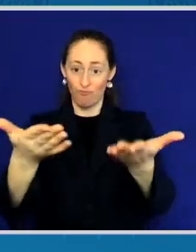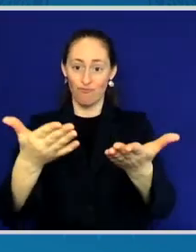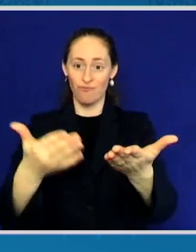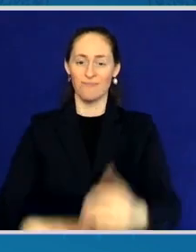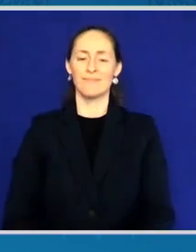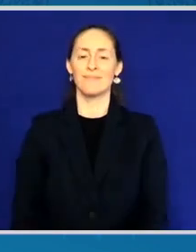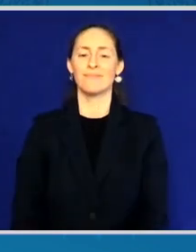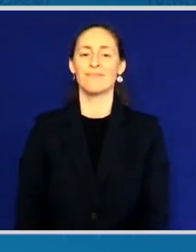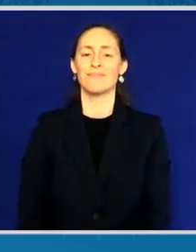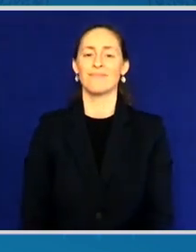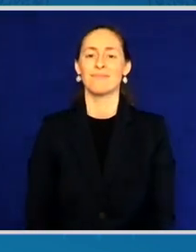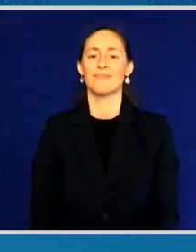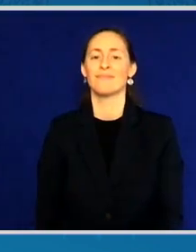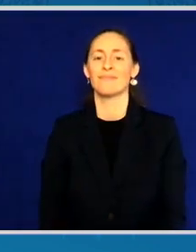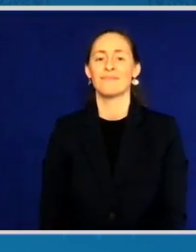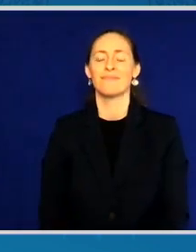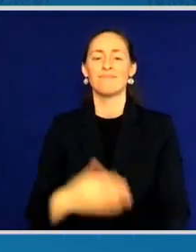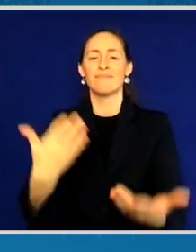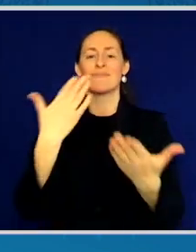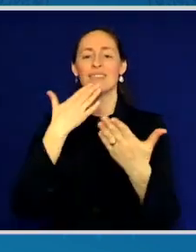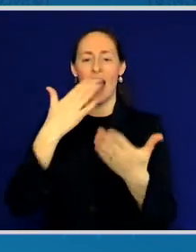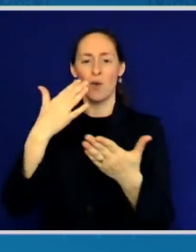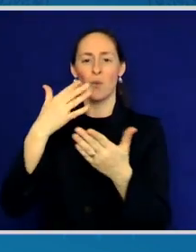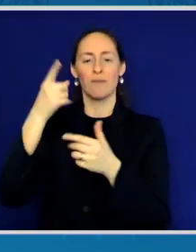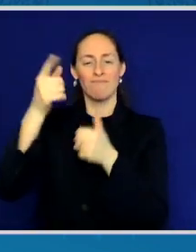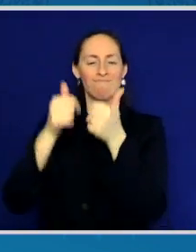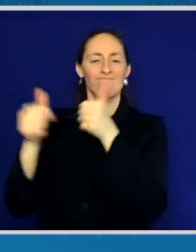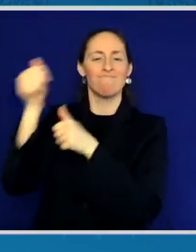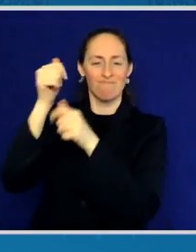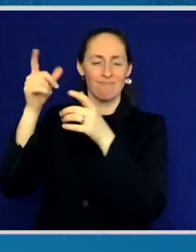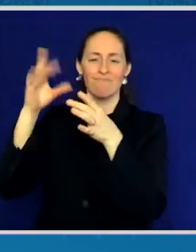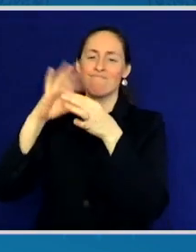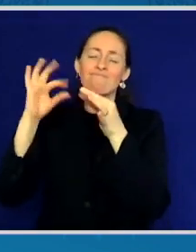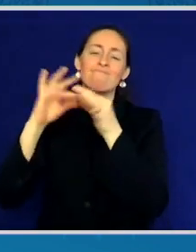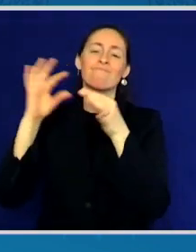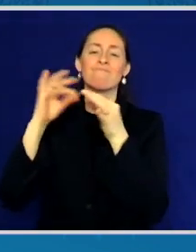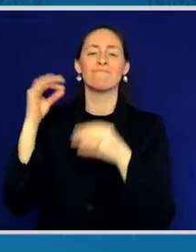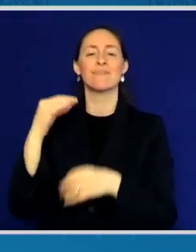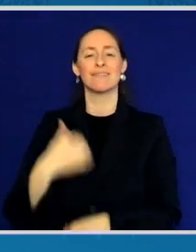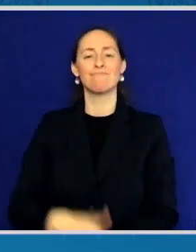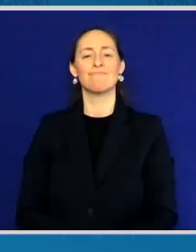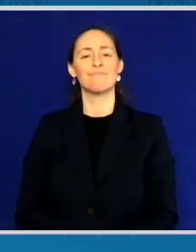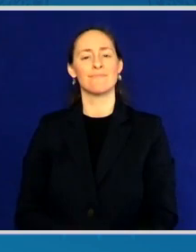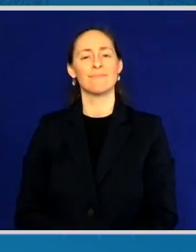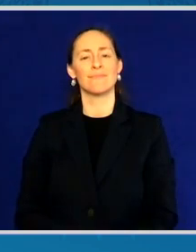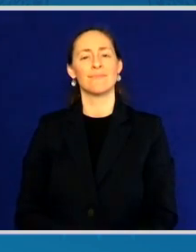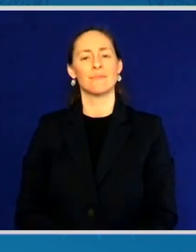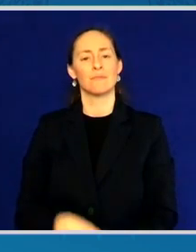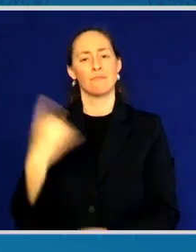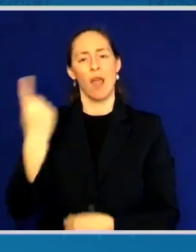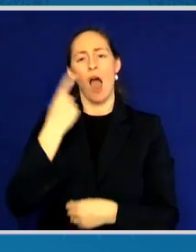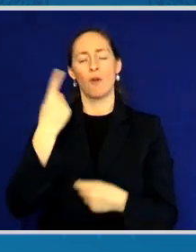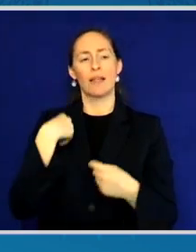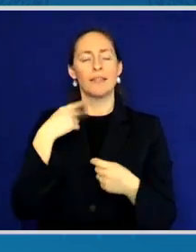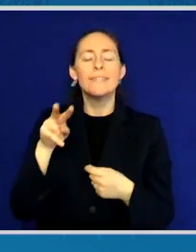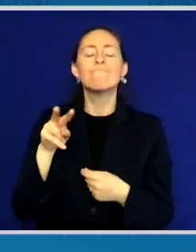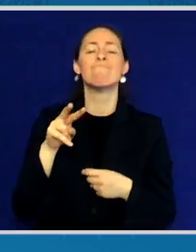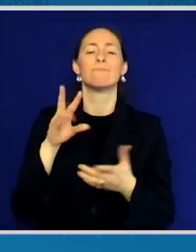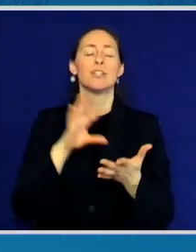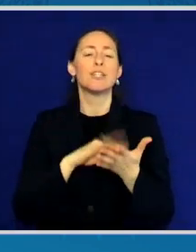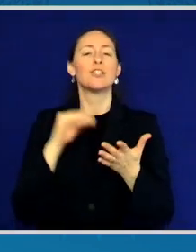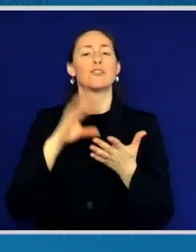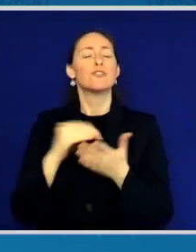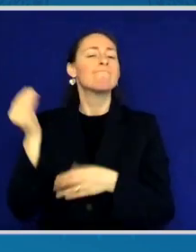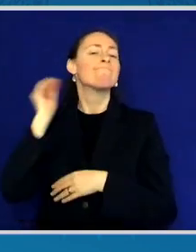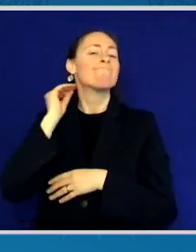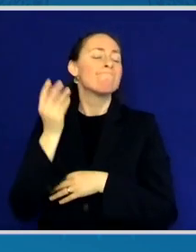Mr. Chairman. Well, this has been a very insightful conversation, and I have taken copious notes.